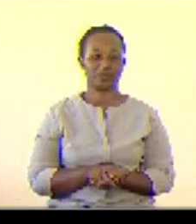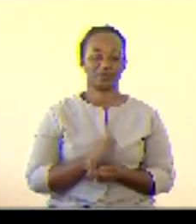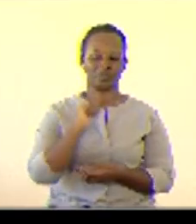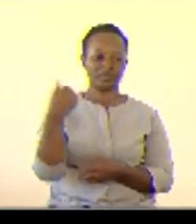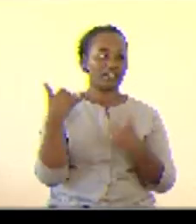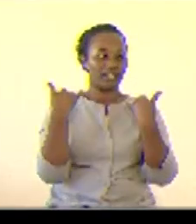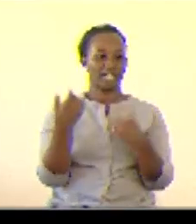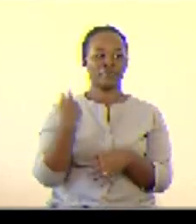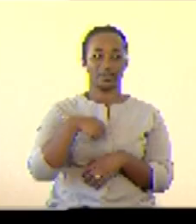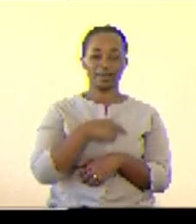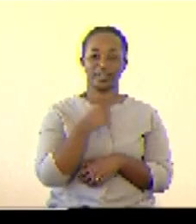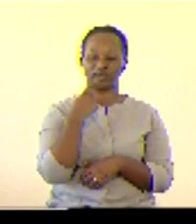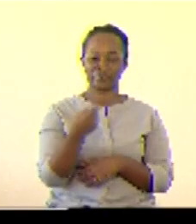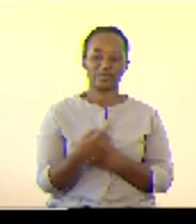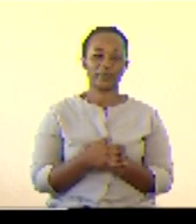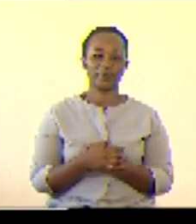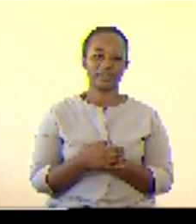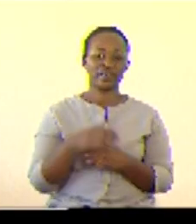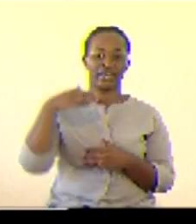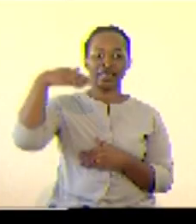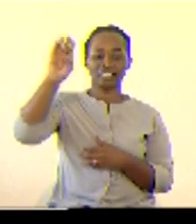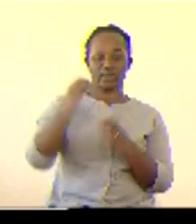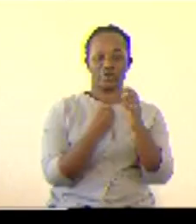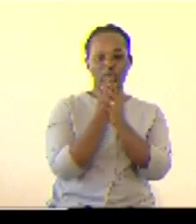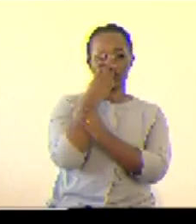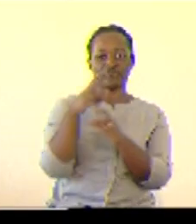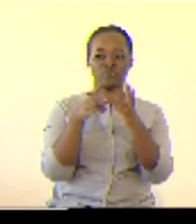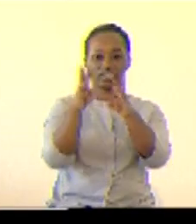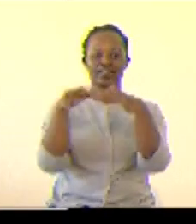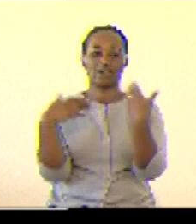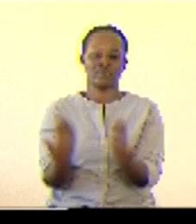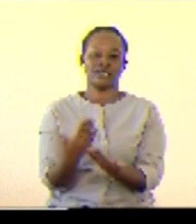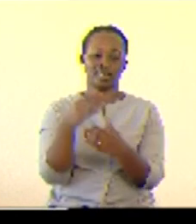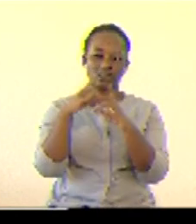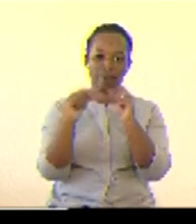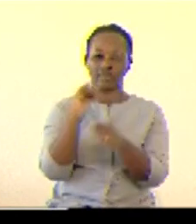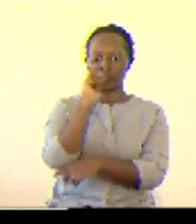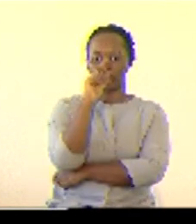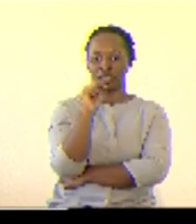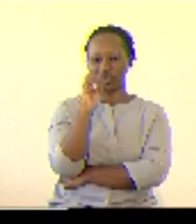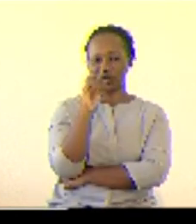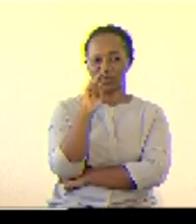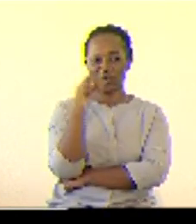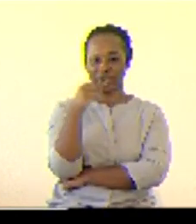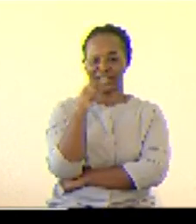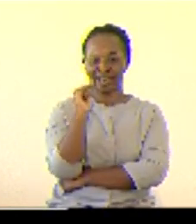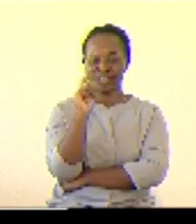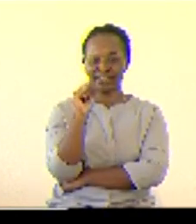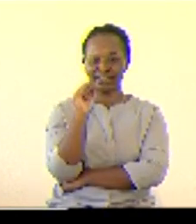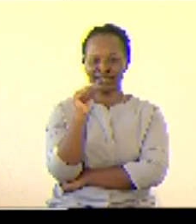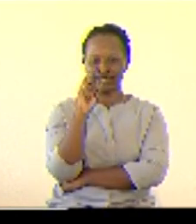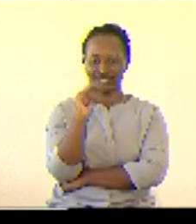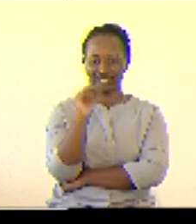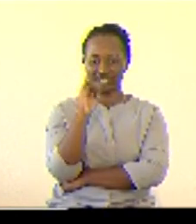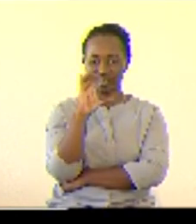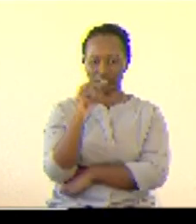let's come to external growth strategies or inorganic growth strategies. Those that we have talked about, they are